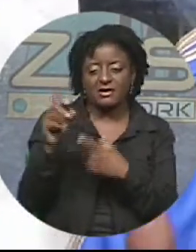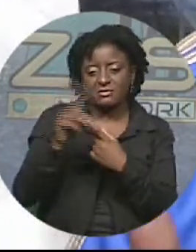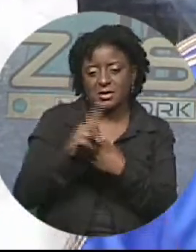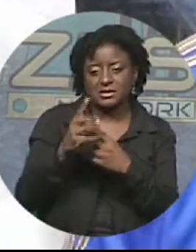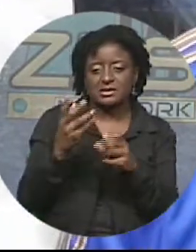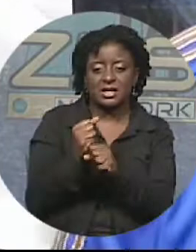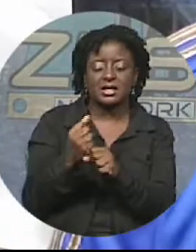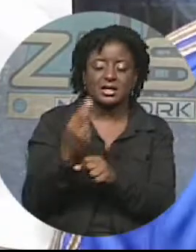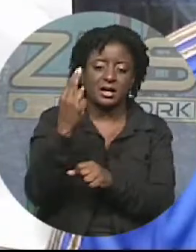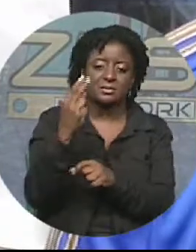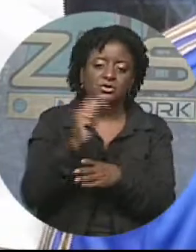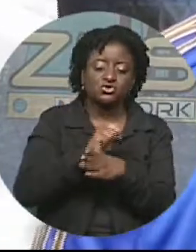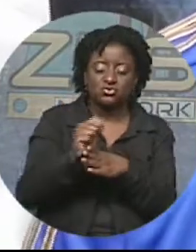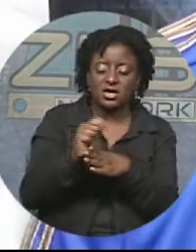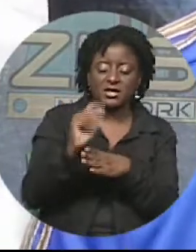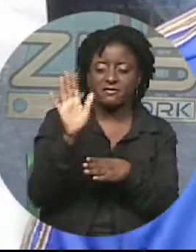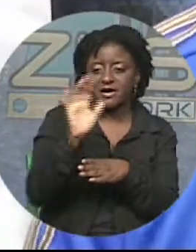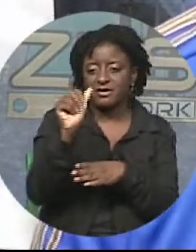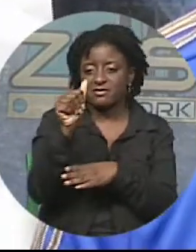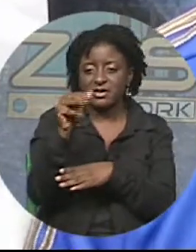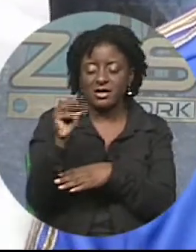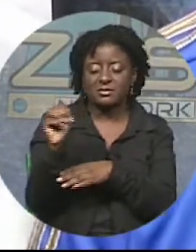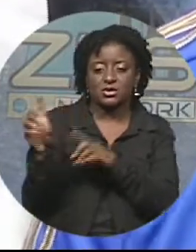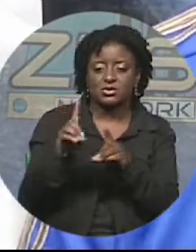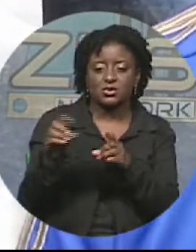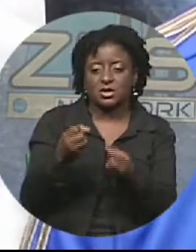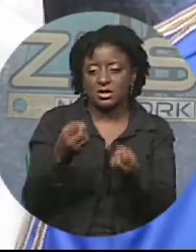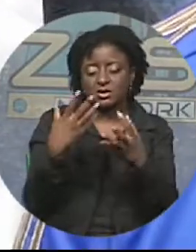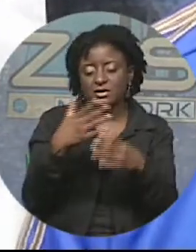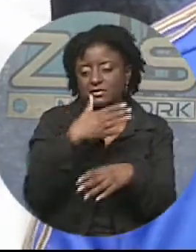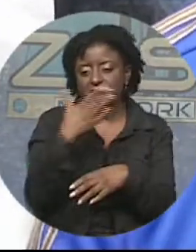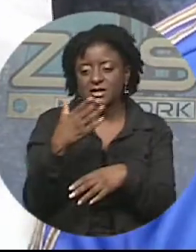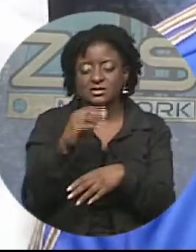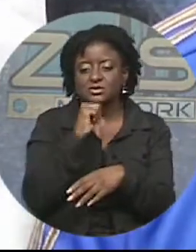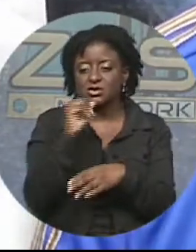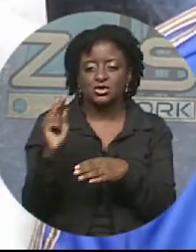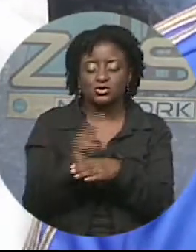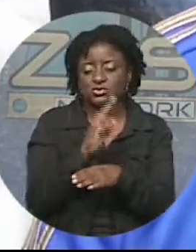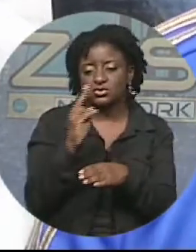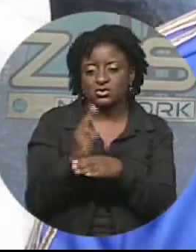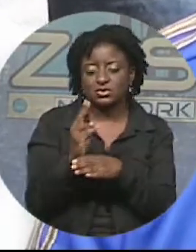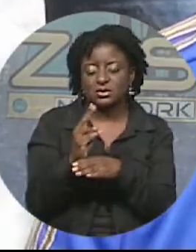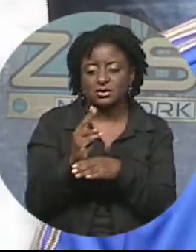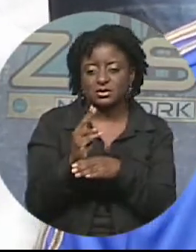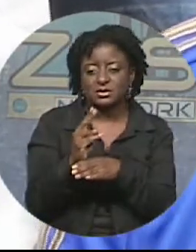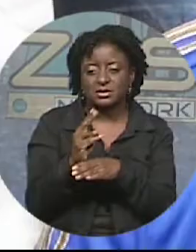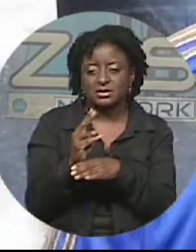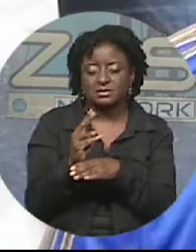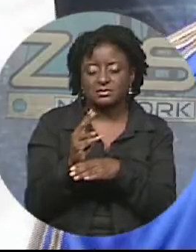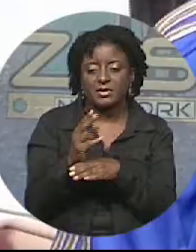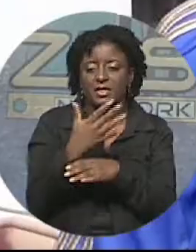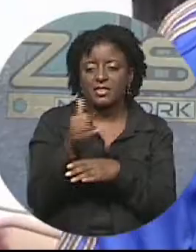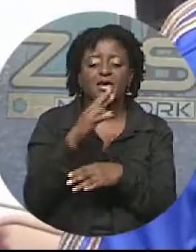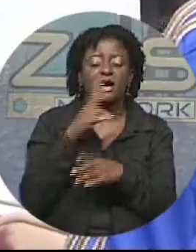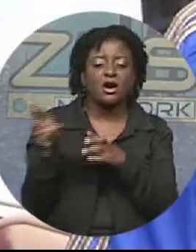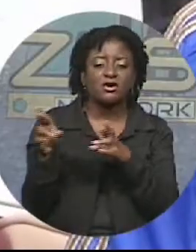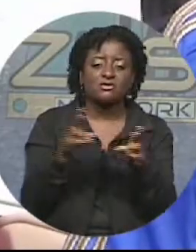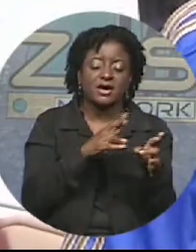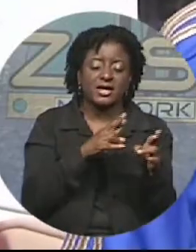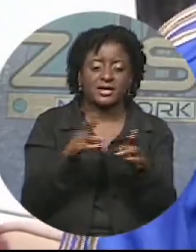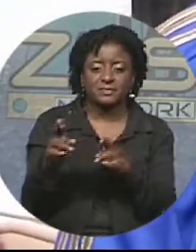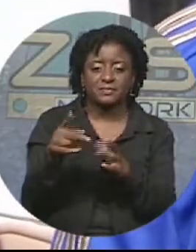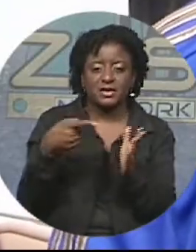and really doing a lot of things that were outside the box in terms of what we've done before, and they're ready. This is